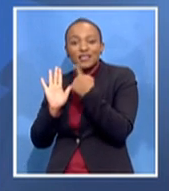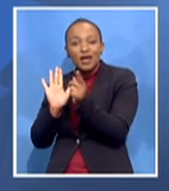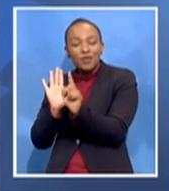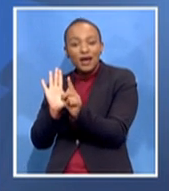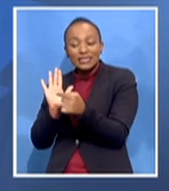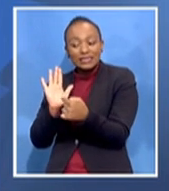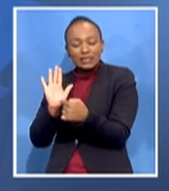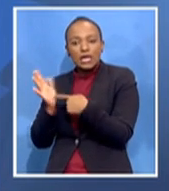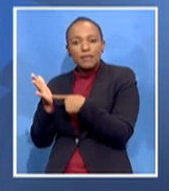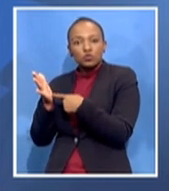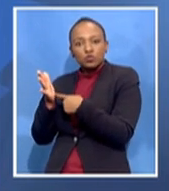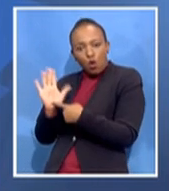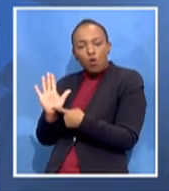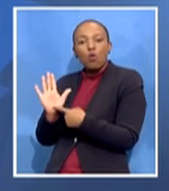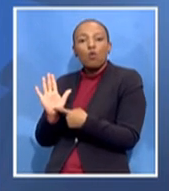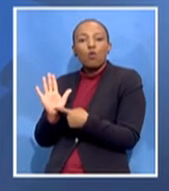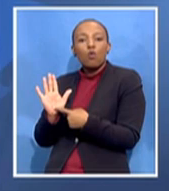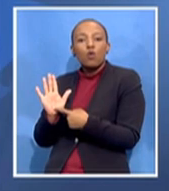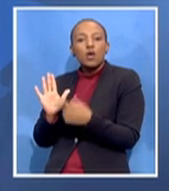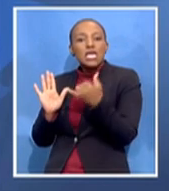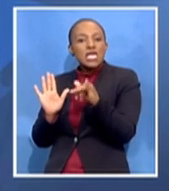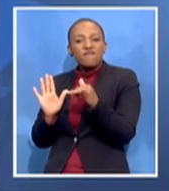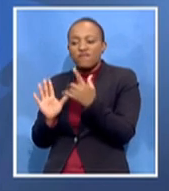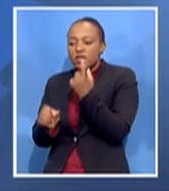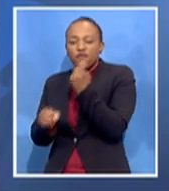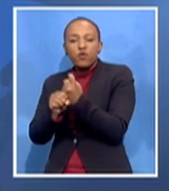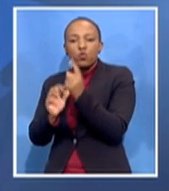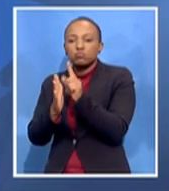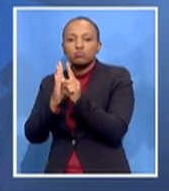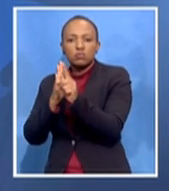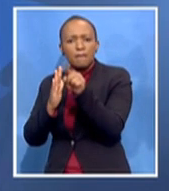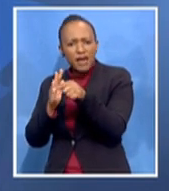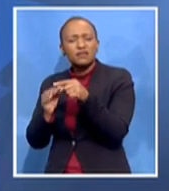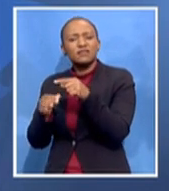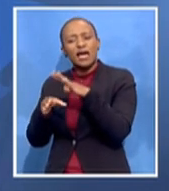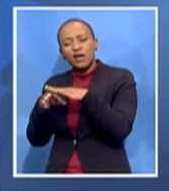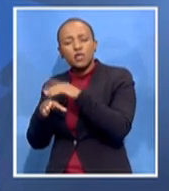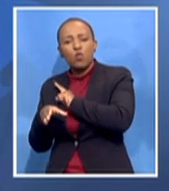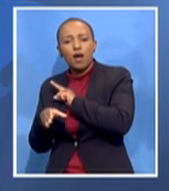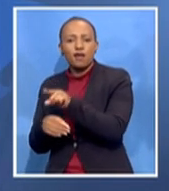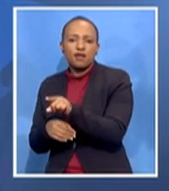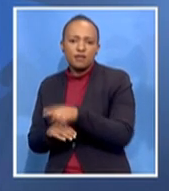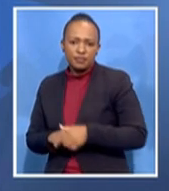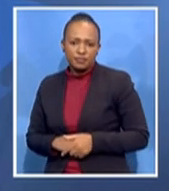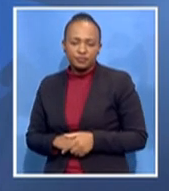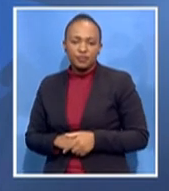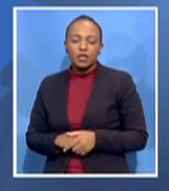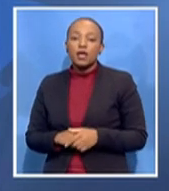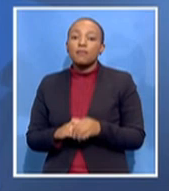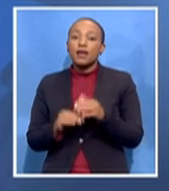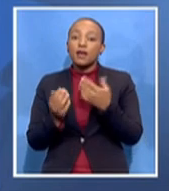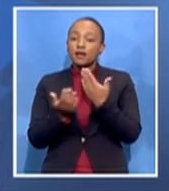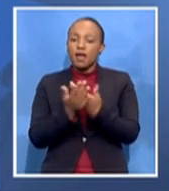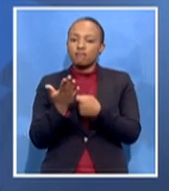does not appear on the 15th. The only way that he can do that is either to produce